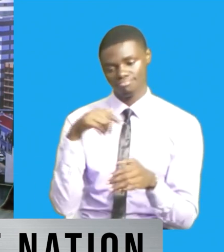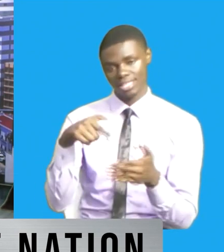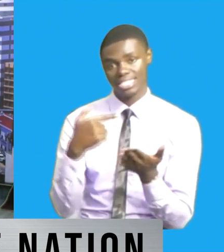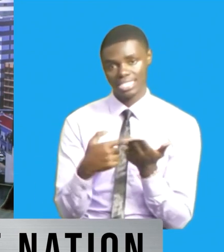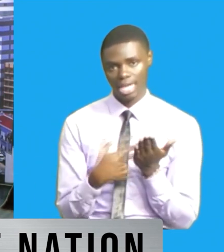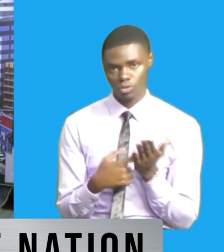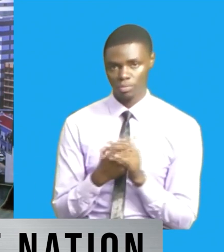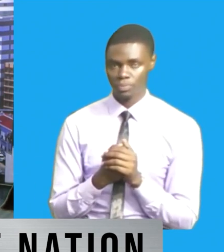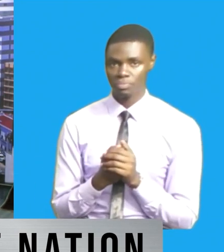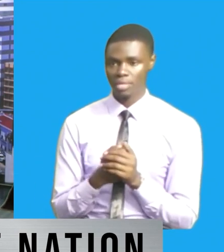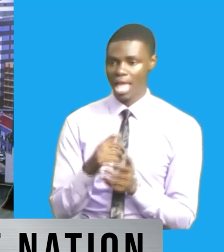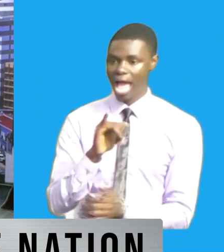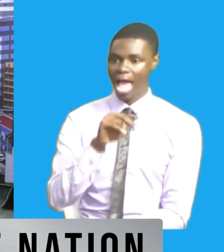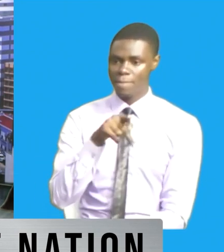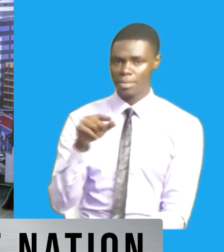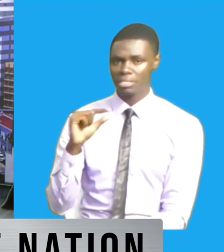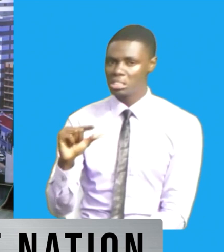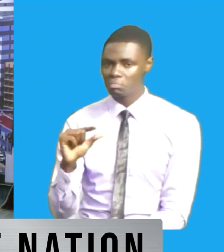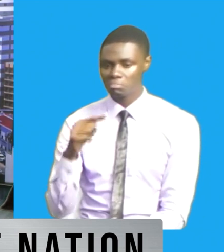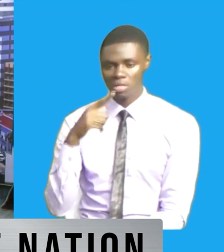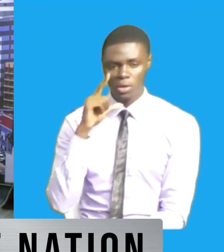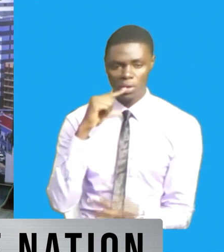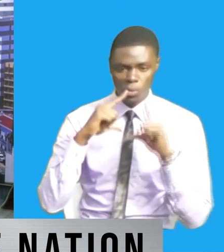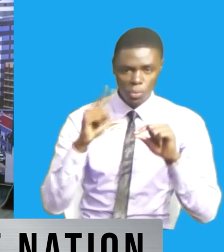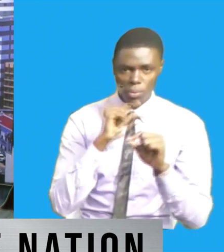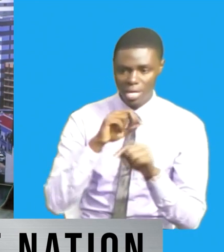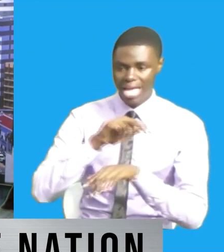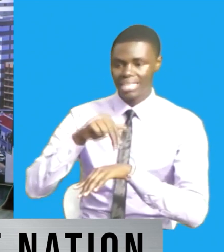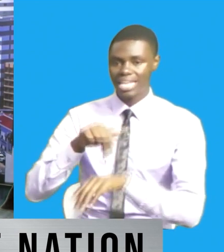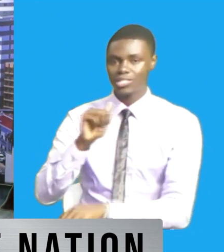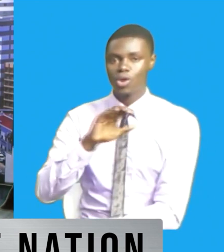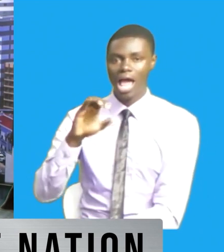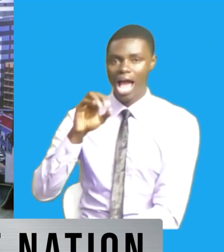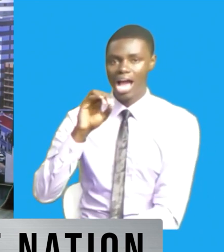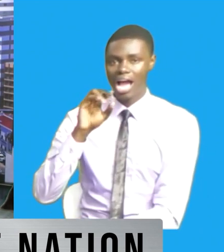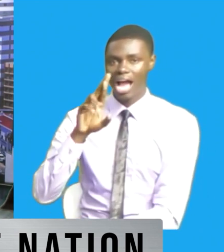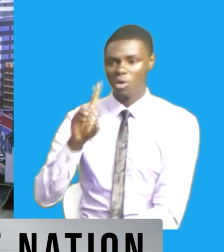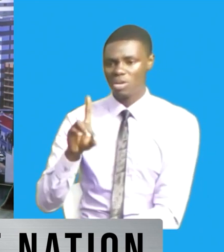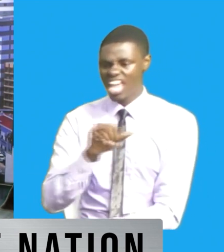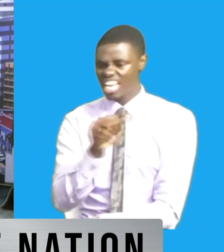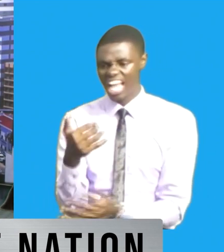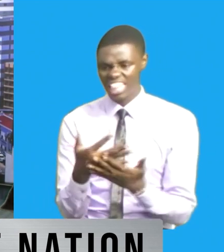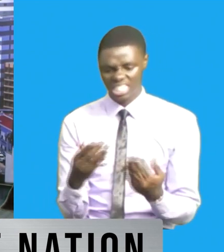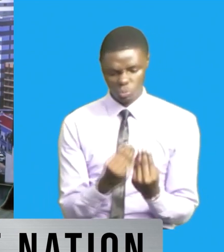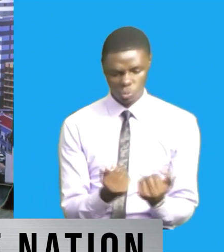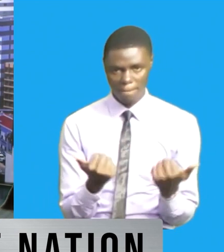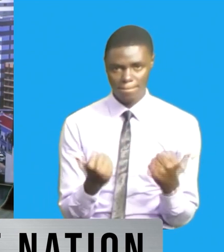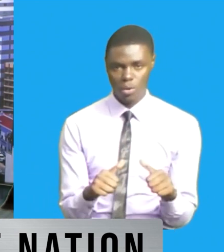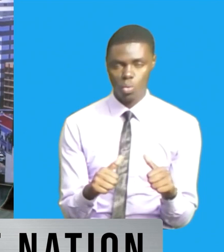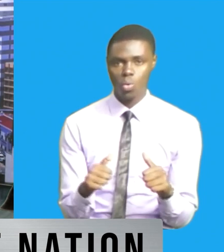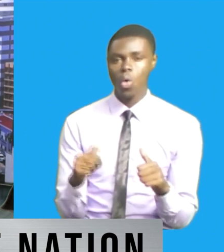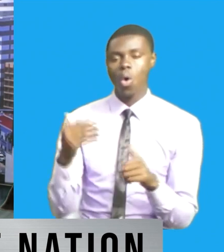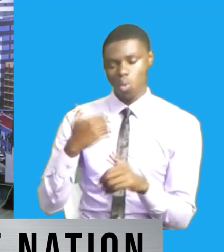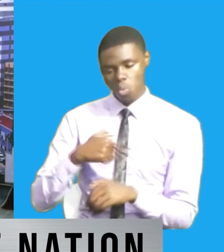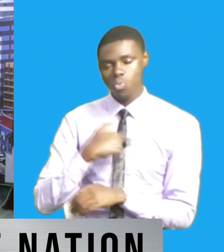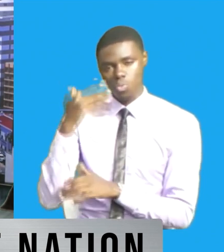told you about IPPG. I told you about national accord. Walifanya national accord na wakawacha vitu zingine bado. Yeah. So we know someone